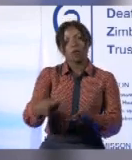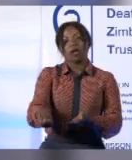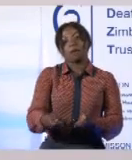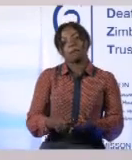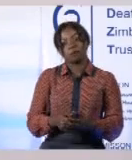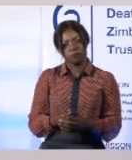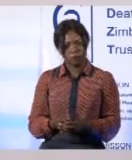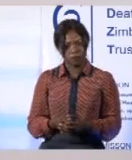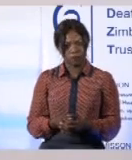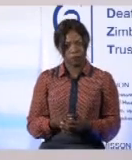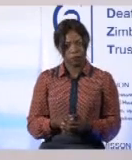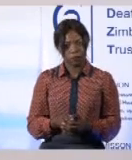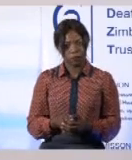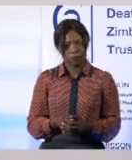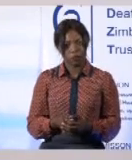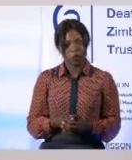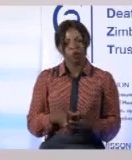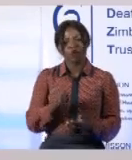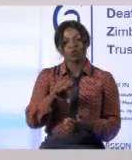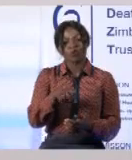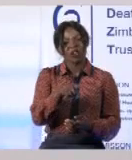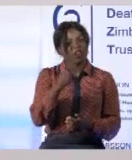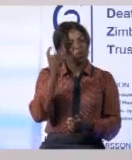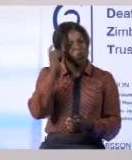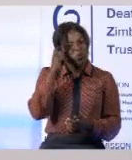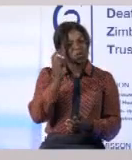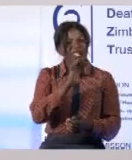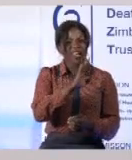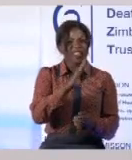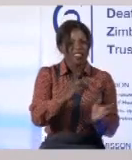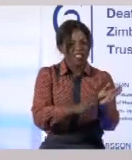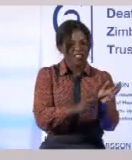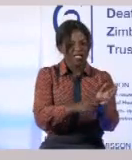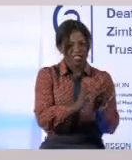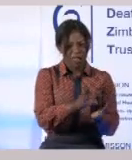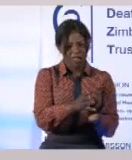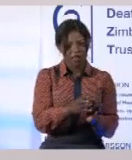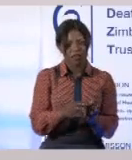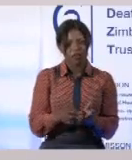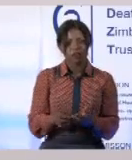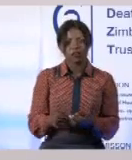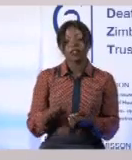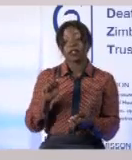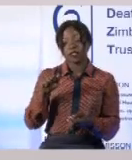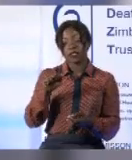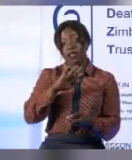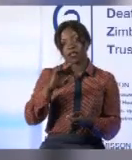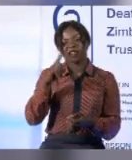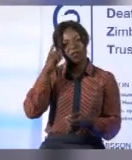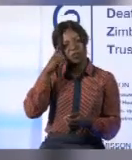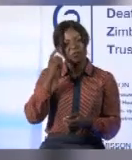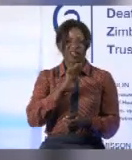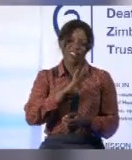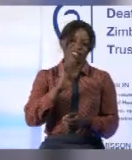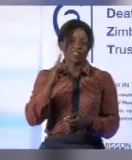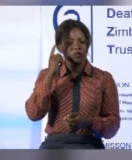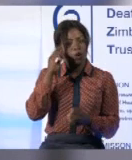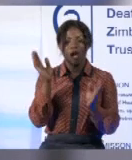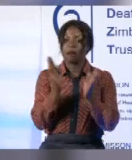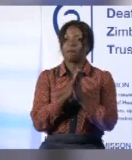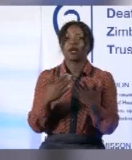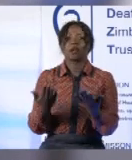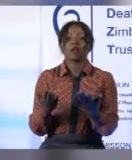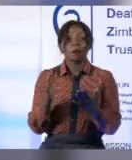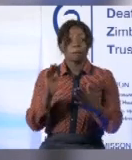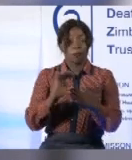they know that there are other people that you sleep with? Some they do, but some they don't. Because when Pando Sangana